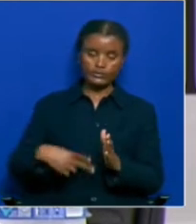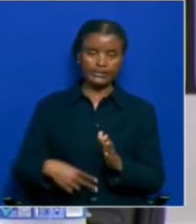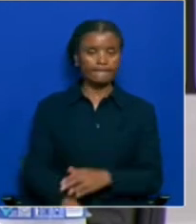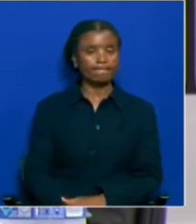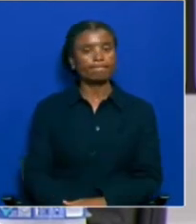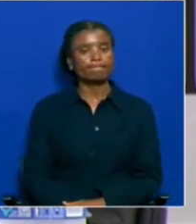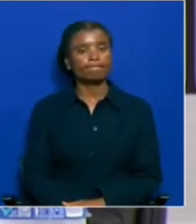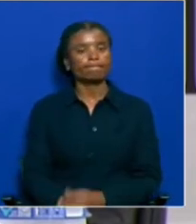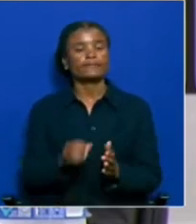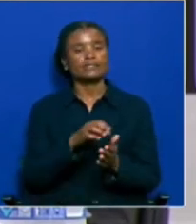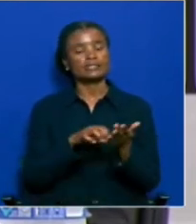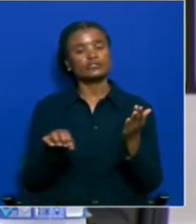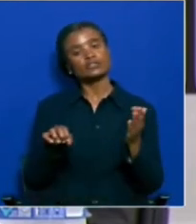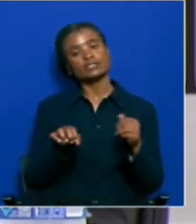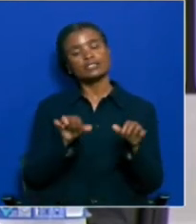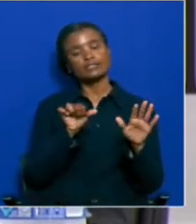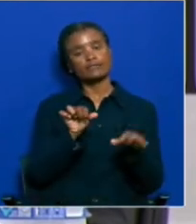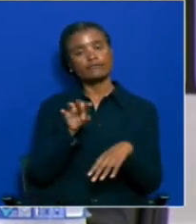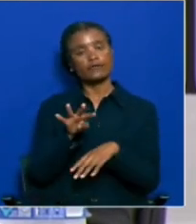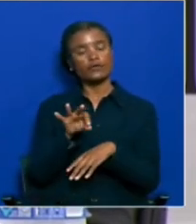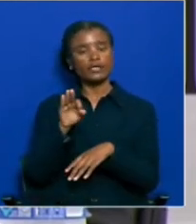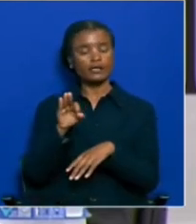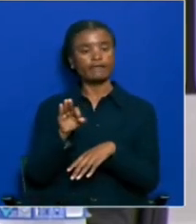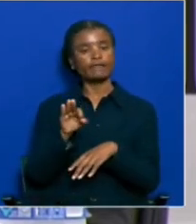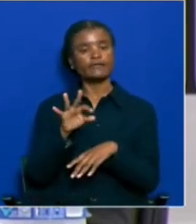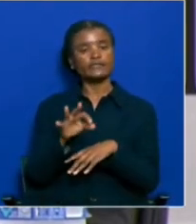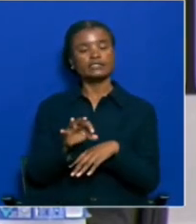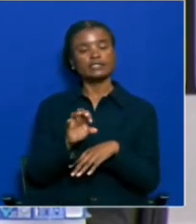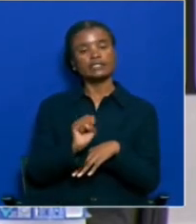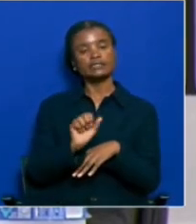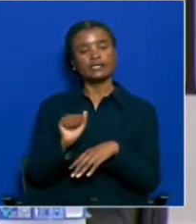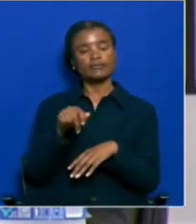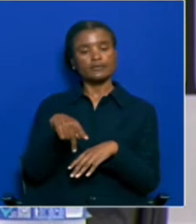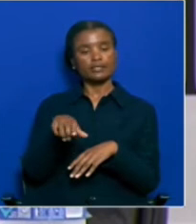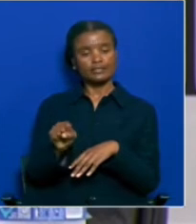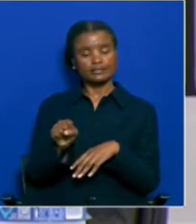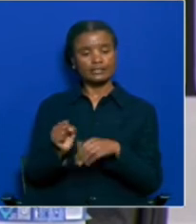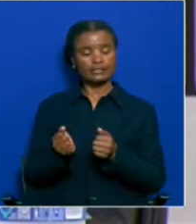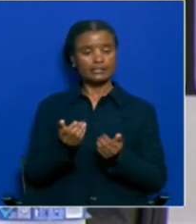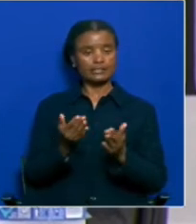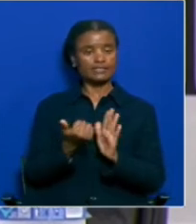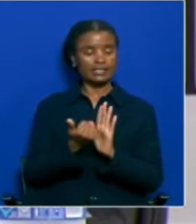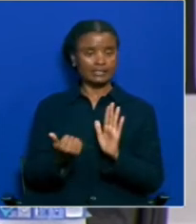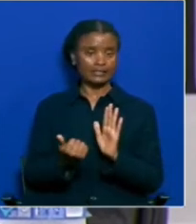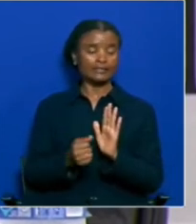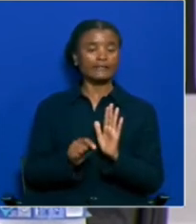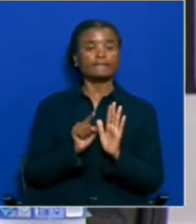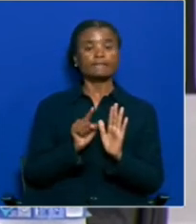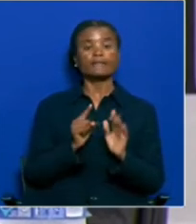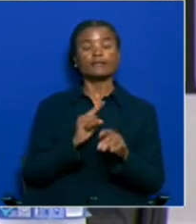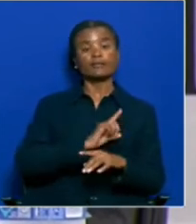Section 64F of the South African Police Service Act 1995 prescribes the powers of metropolitan